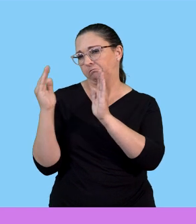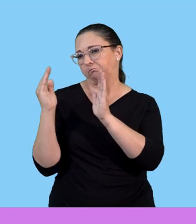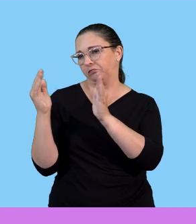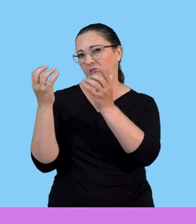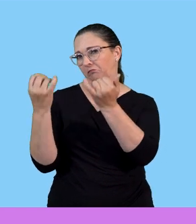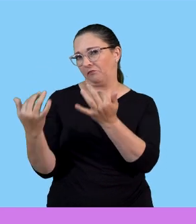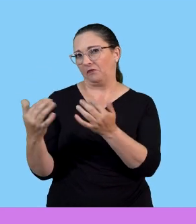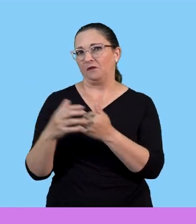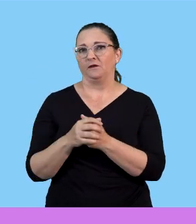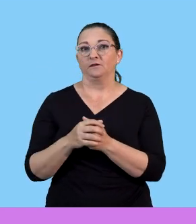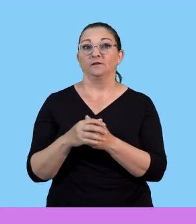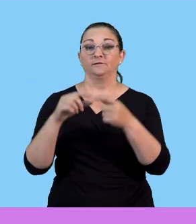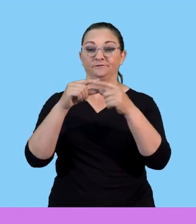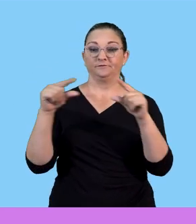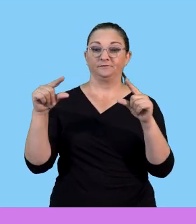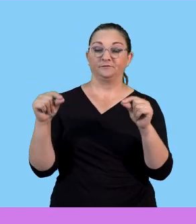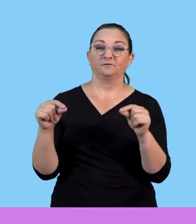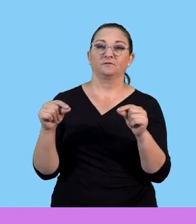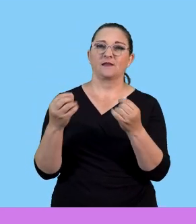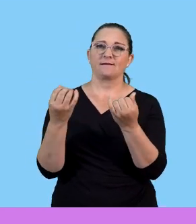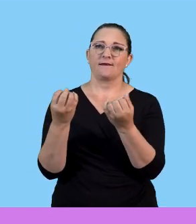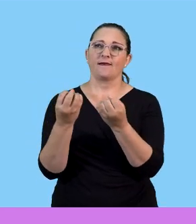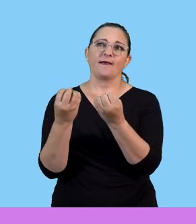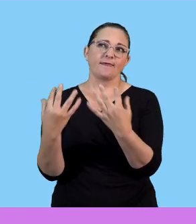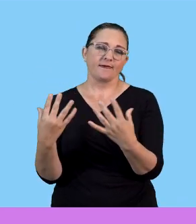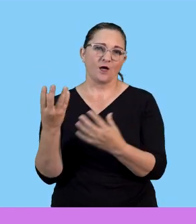statement period, the account number,